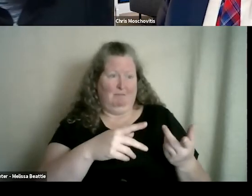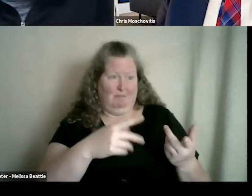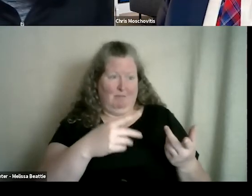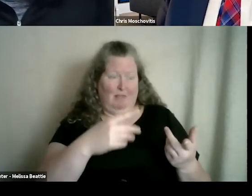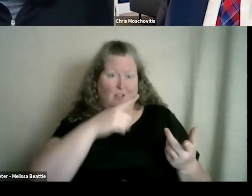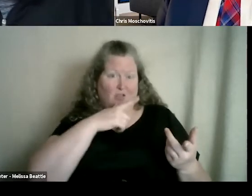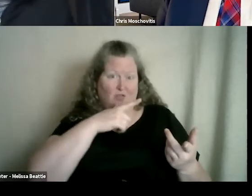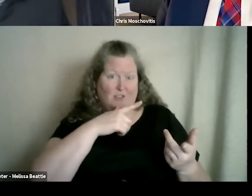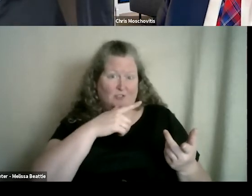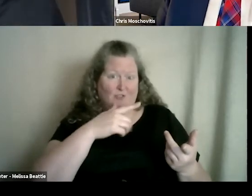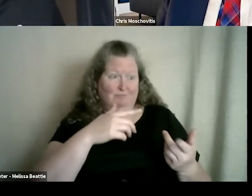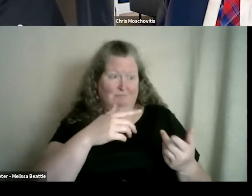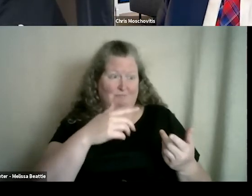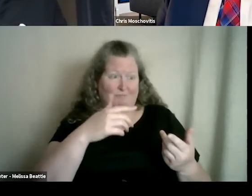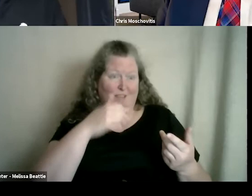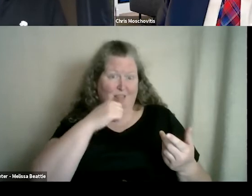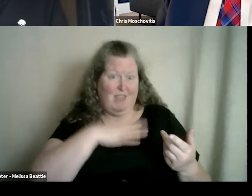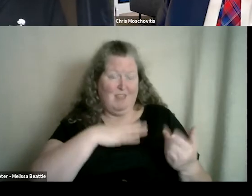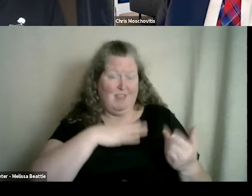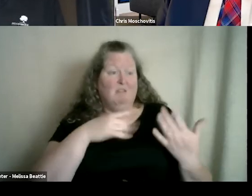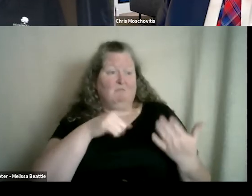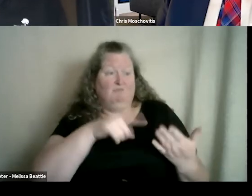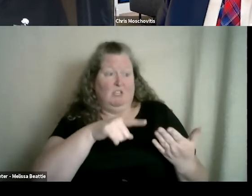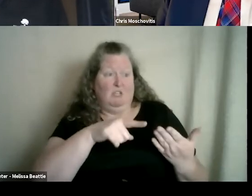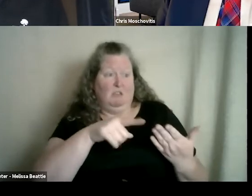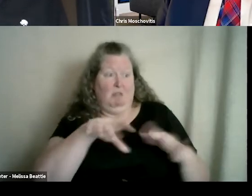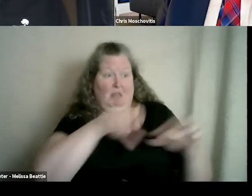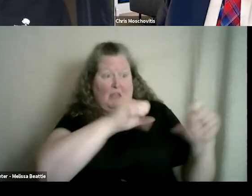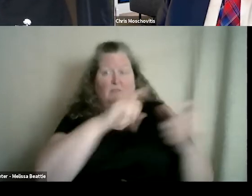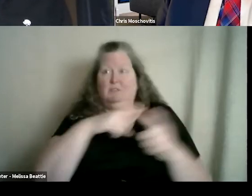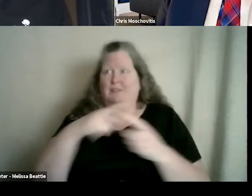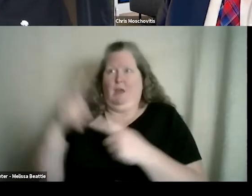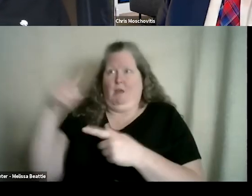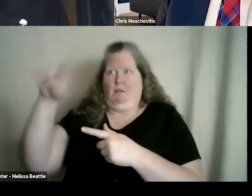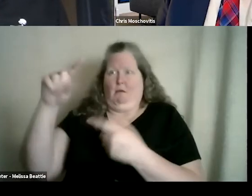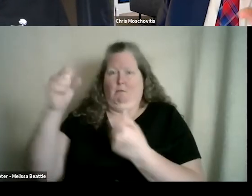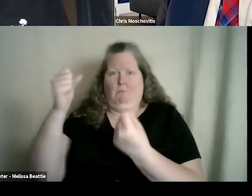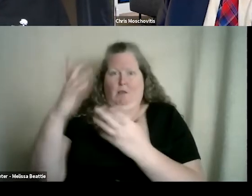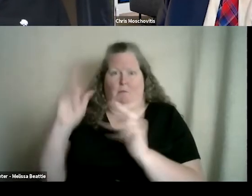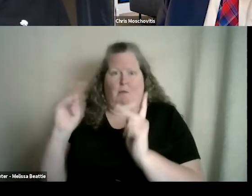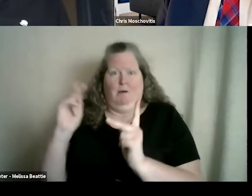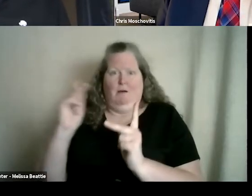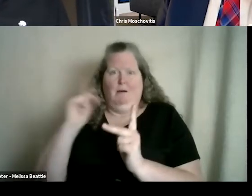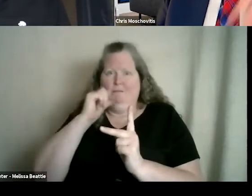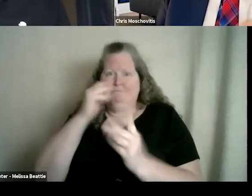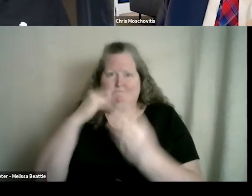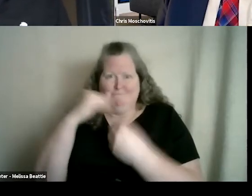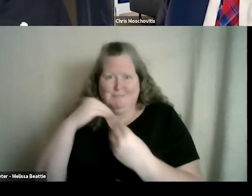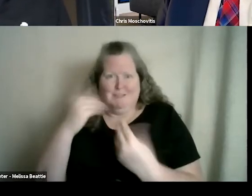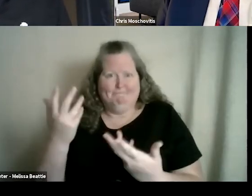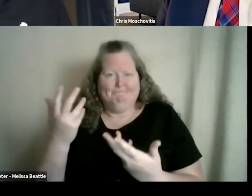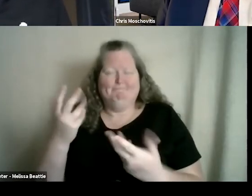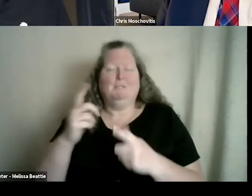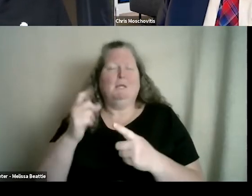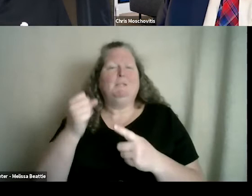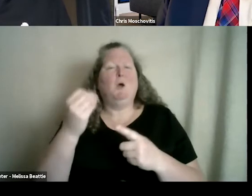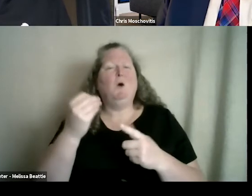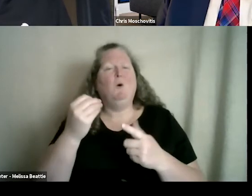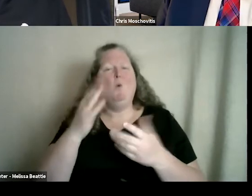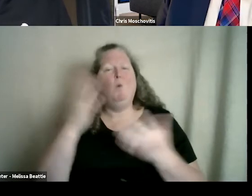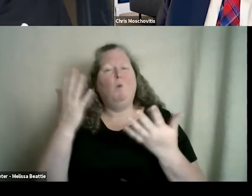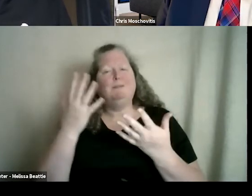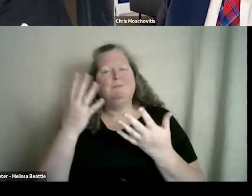you need to establish a formal cybersecurity awareness training program that typically comes out of the